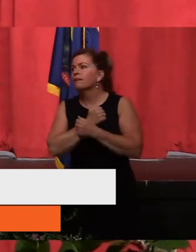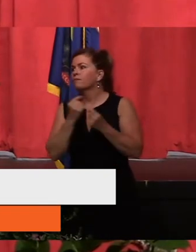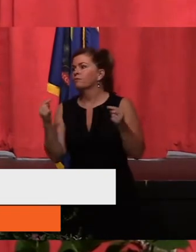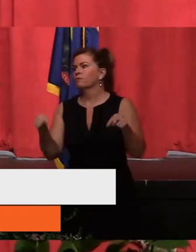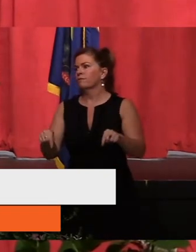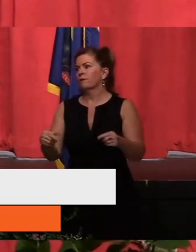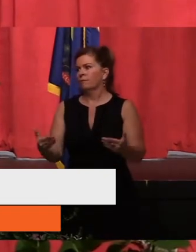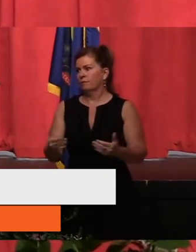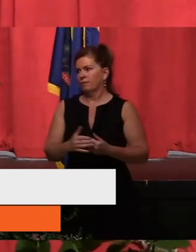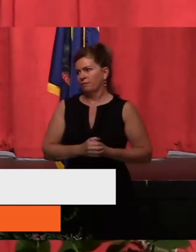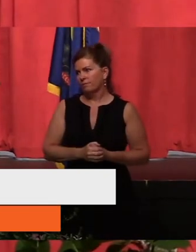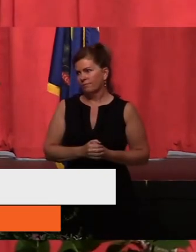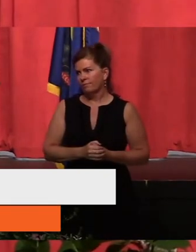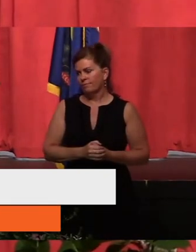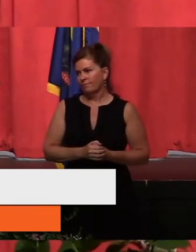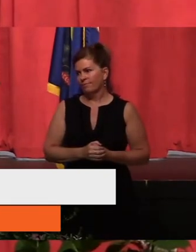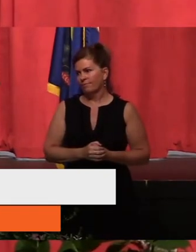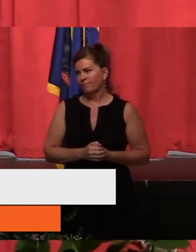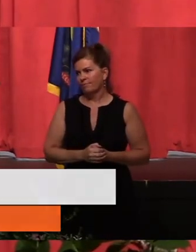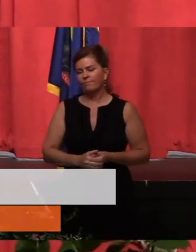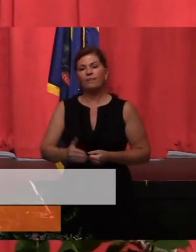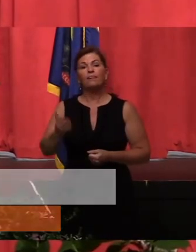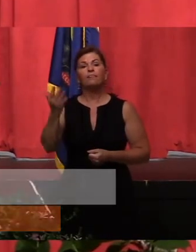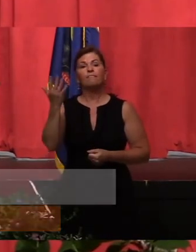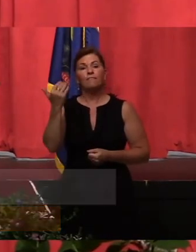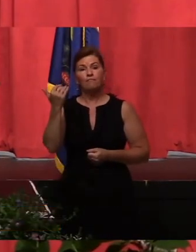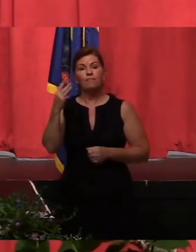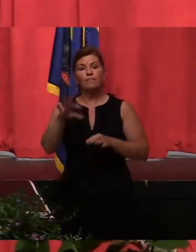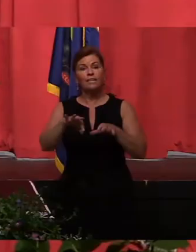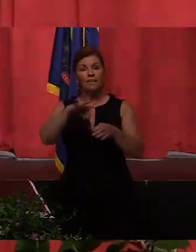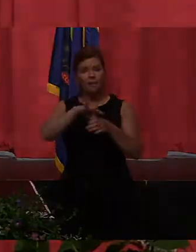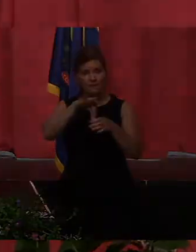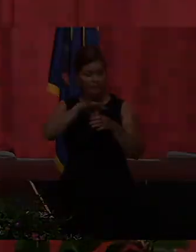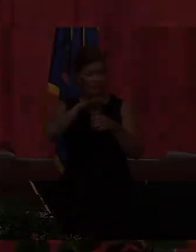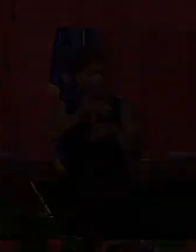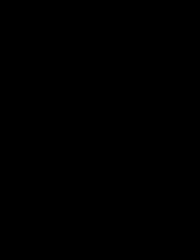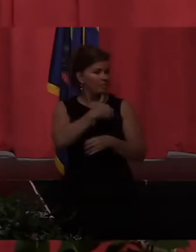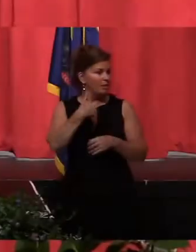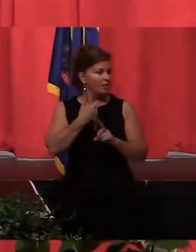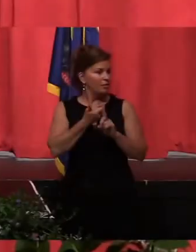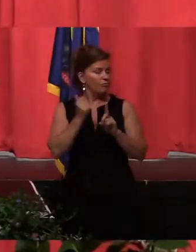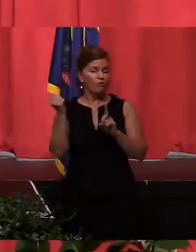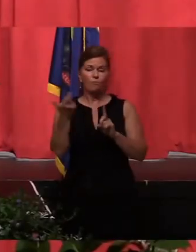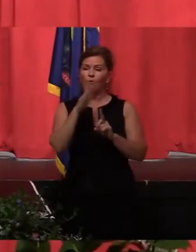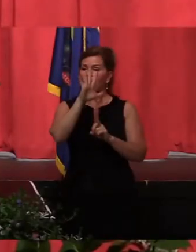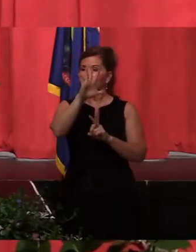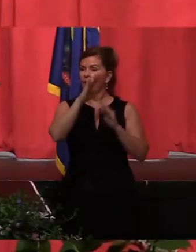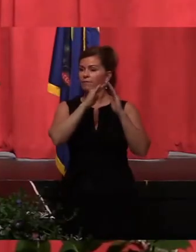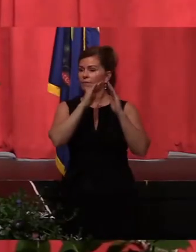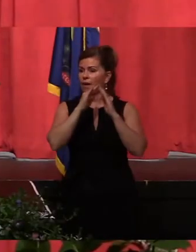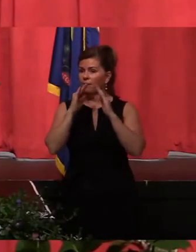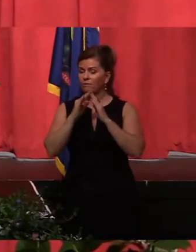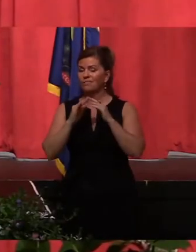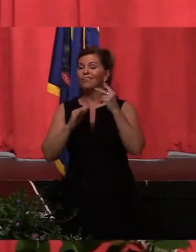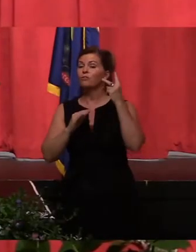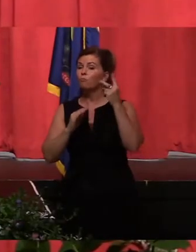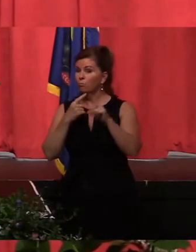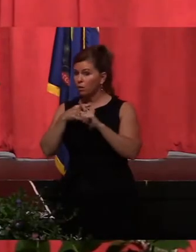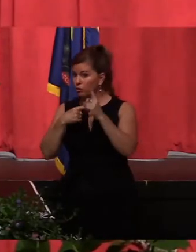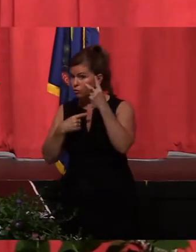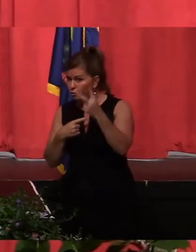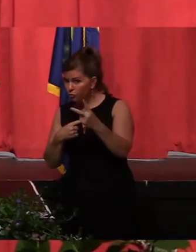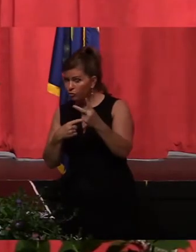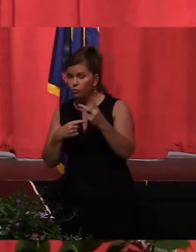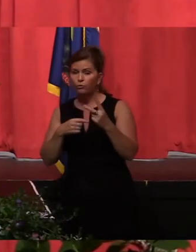themselves. There are 15 elected members of us from all five towns, plus two student members,